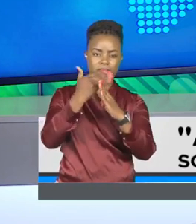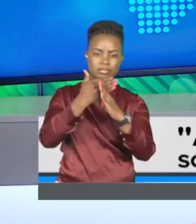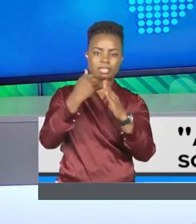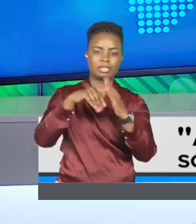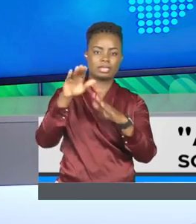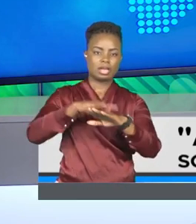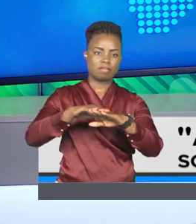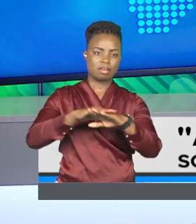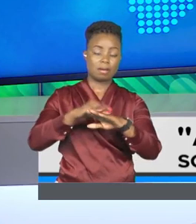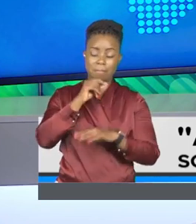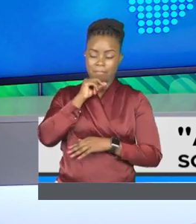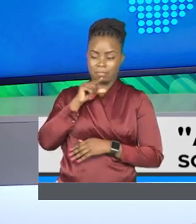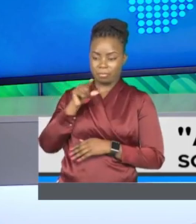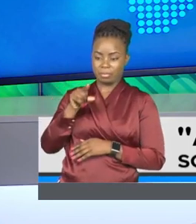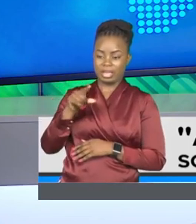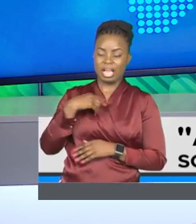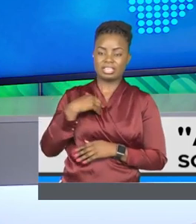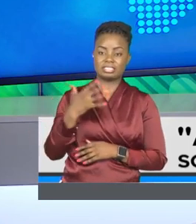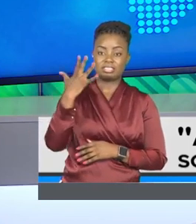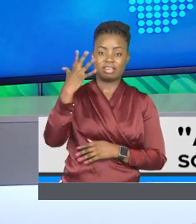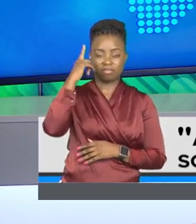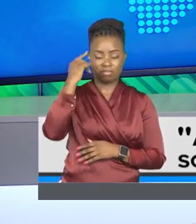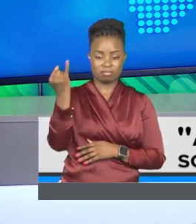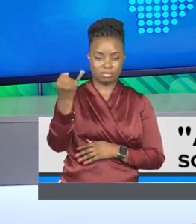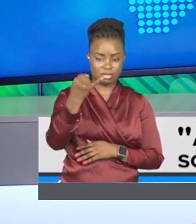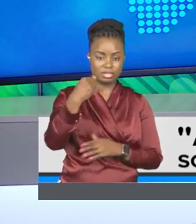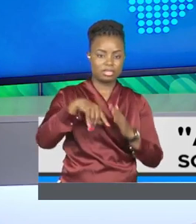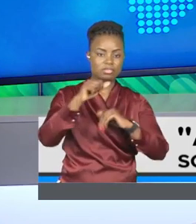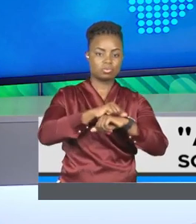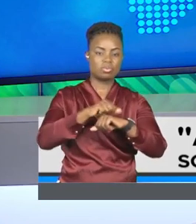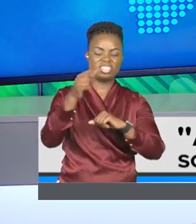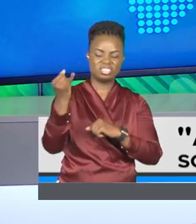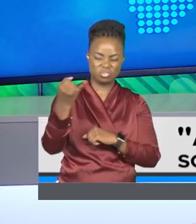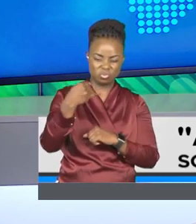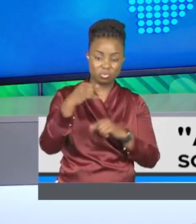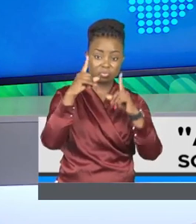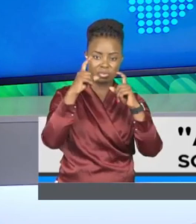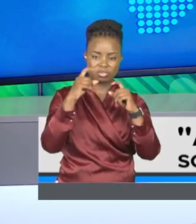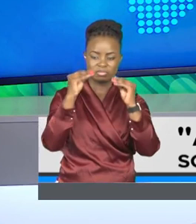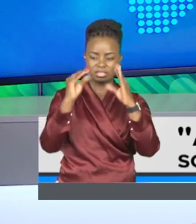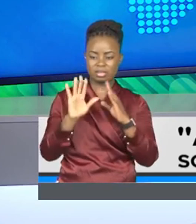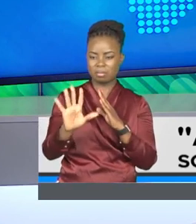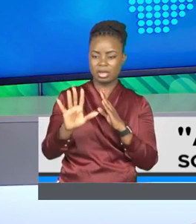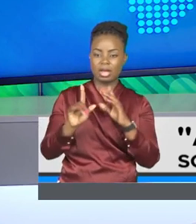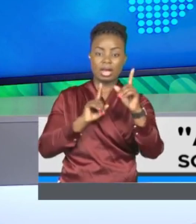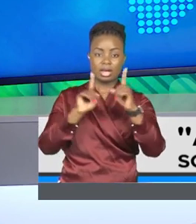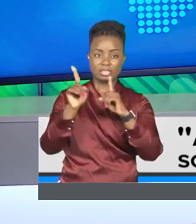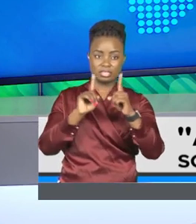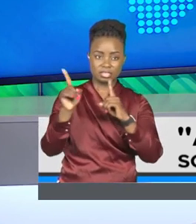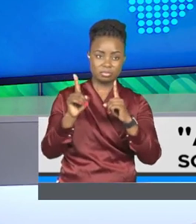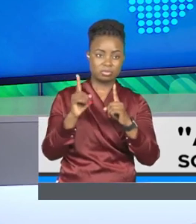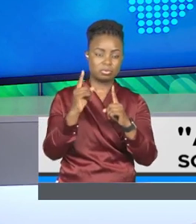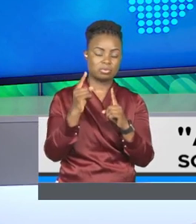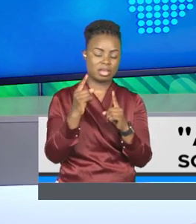Gumede has always had an artistic hand. At school, he often drew pictures of his teachers. A trip to the Madame Tussauds